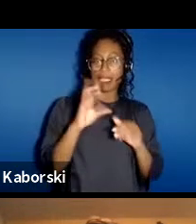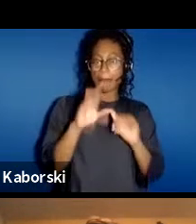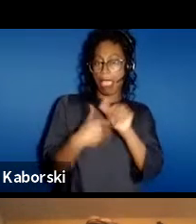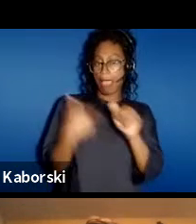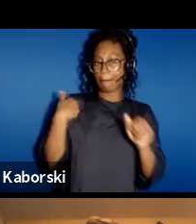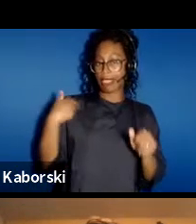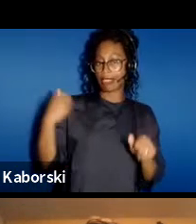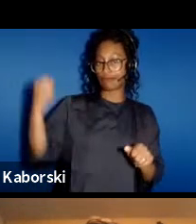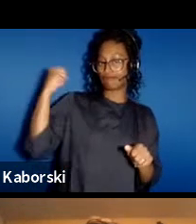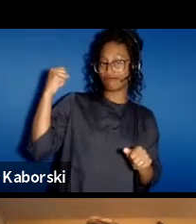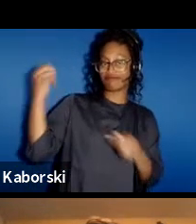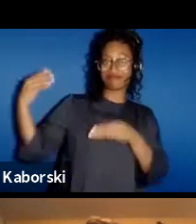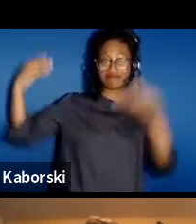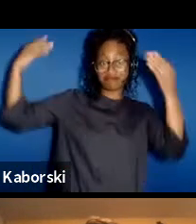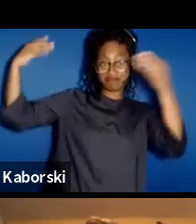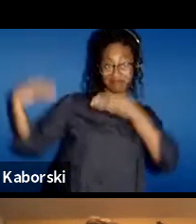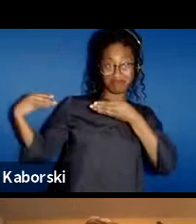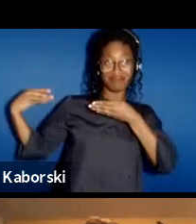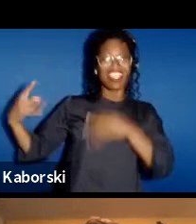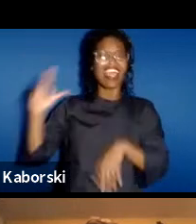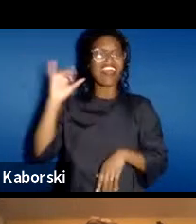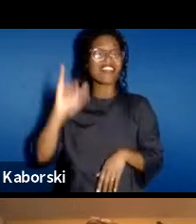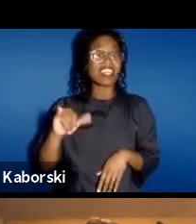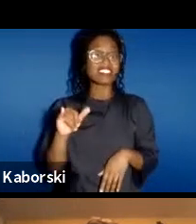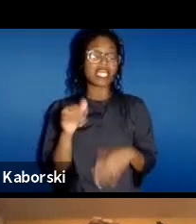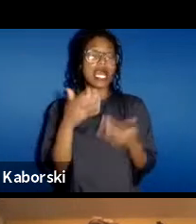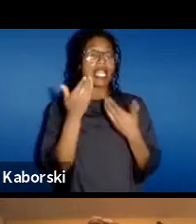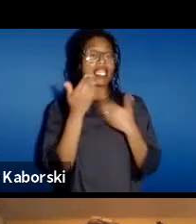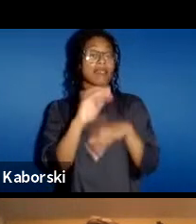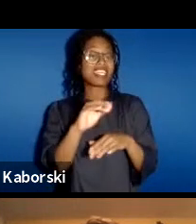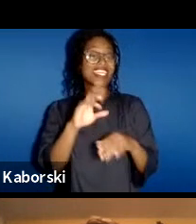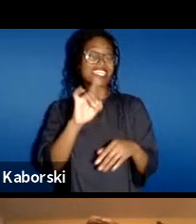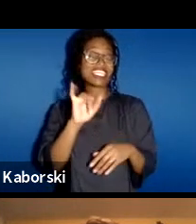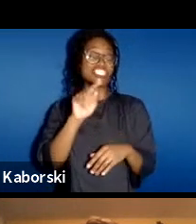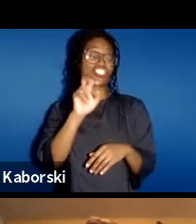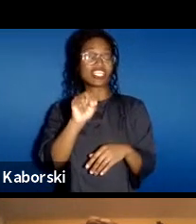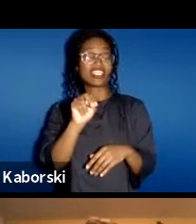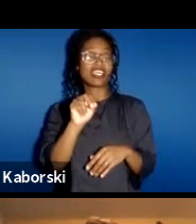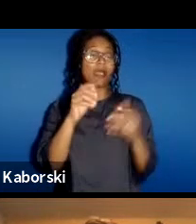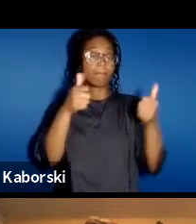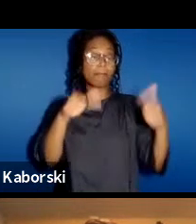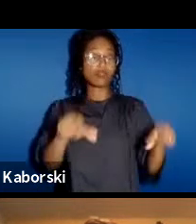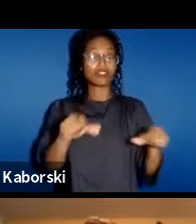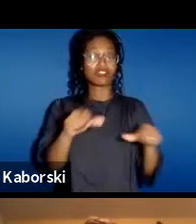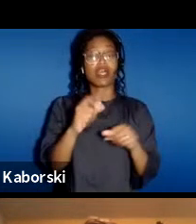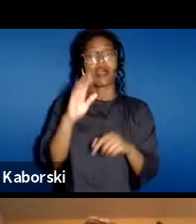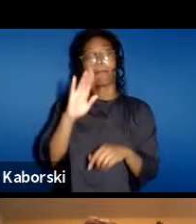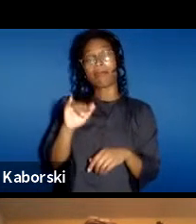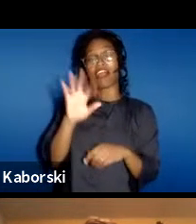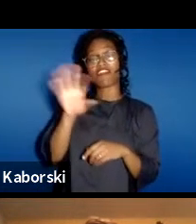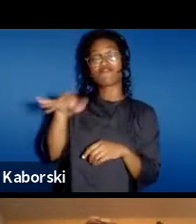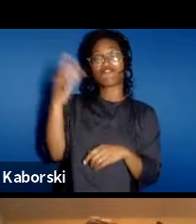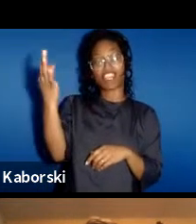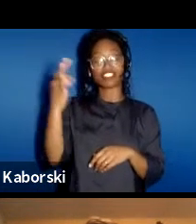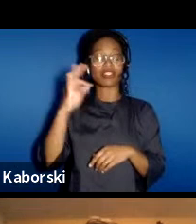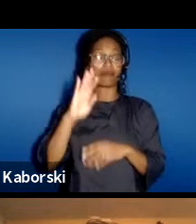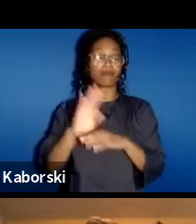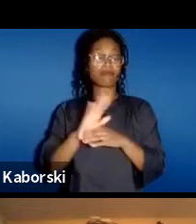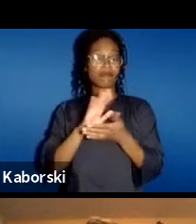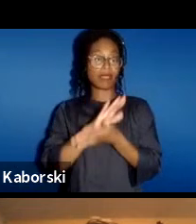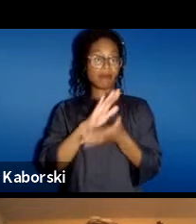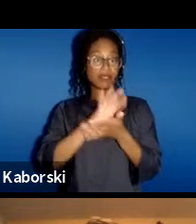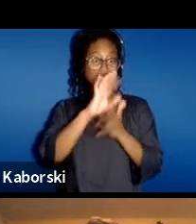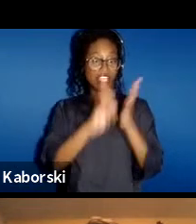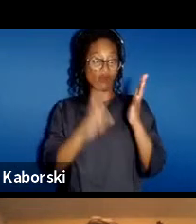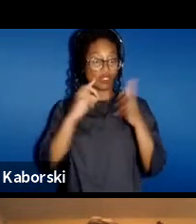we are giving away these limited edition posters by CSA Design. They're French paper posters. We will be sharing